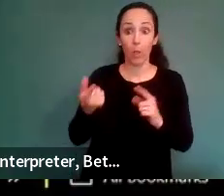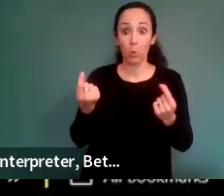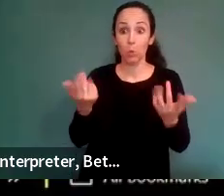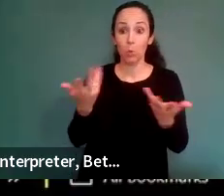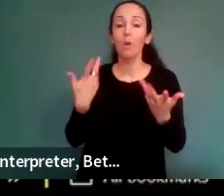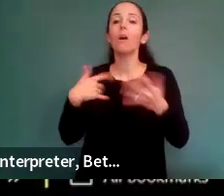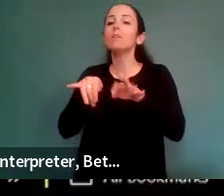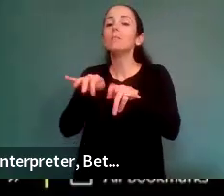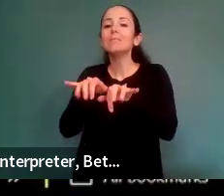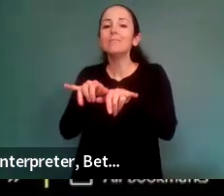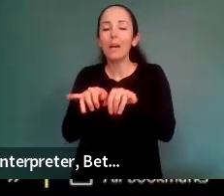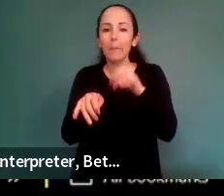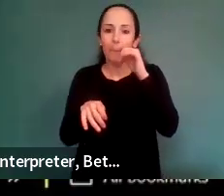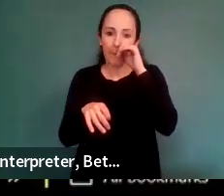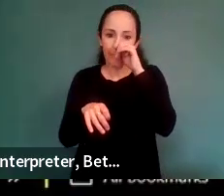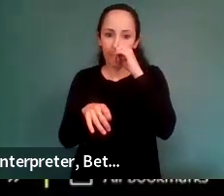in